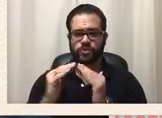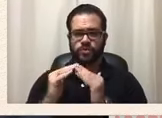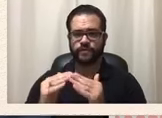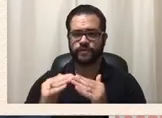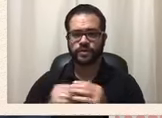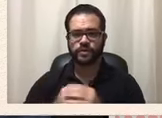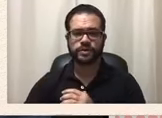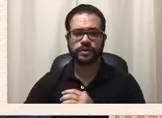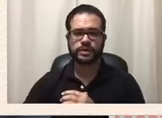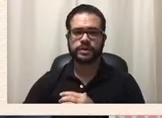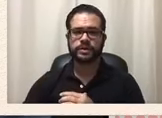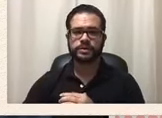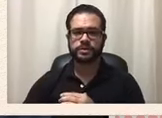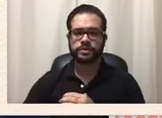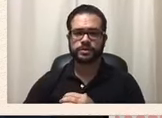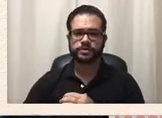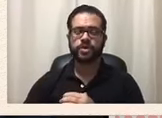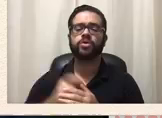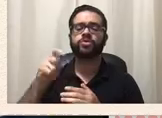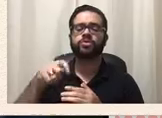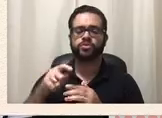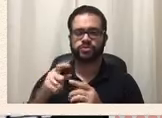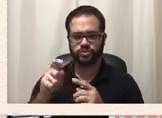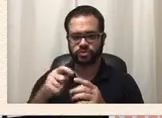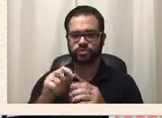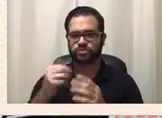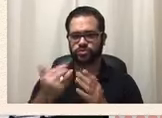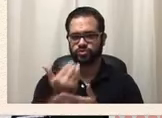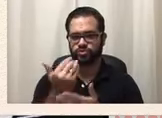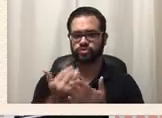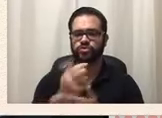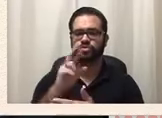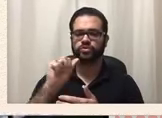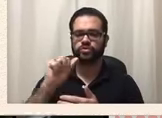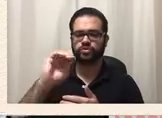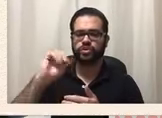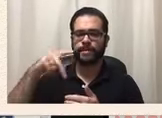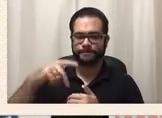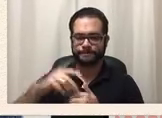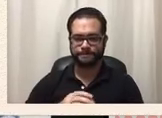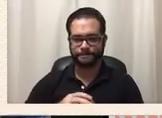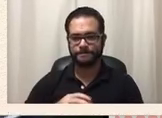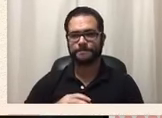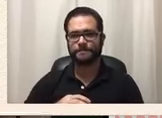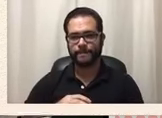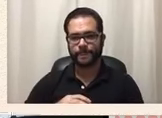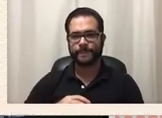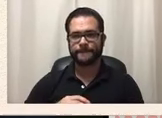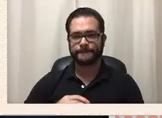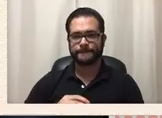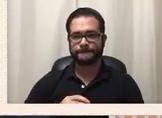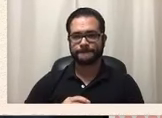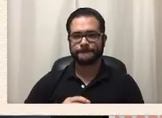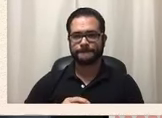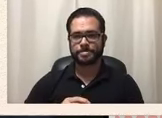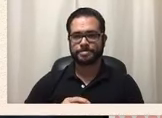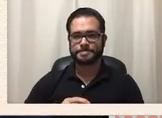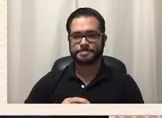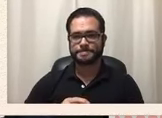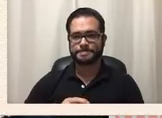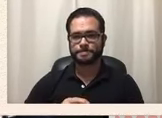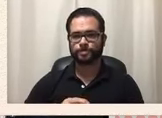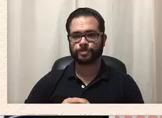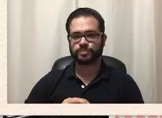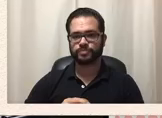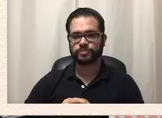Oh, a new ramp. Yeah. Yeah, new ramp on the back. Right. I got a brand new house. Anybody want